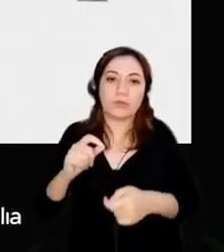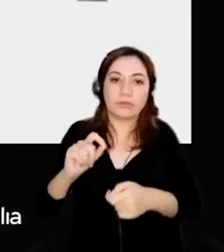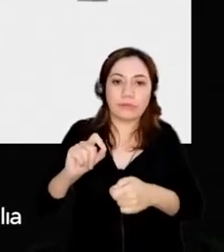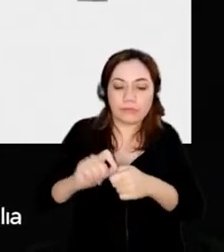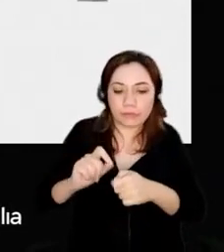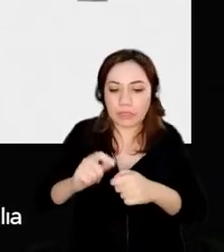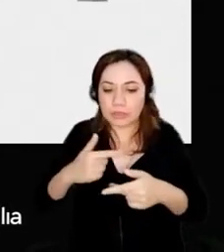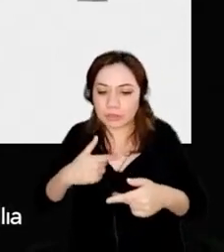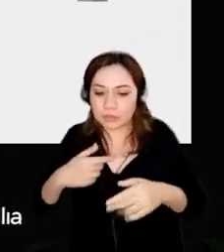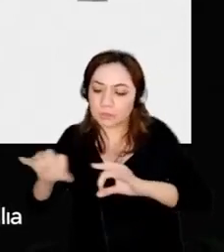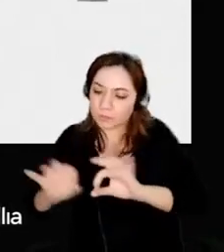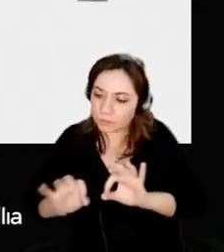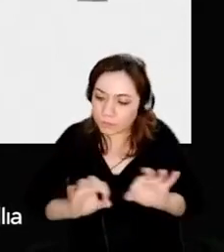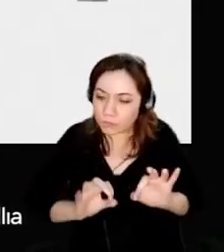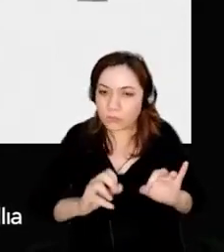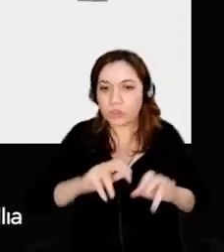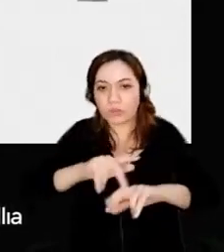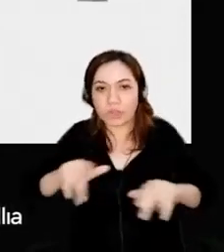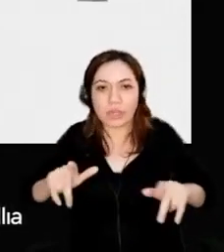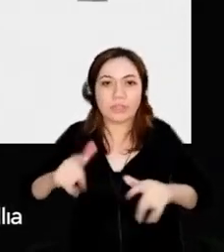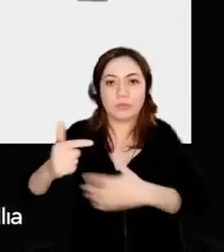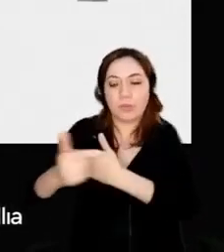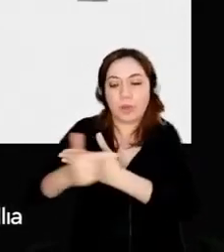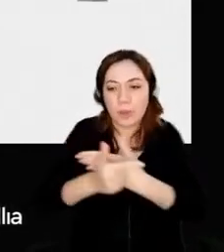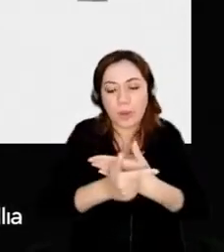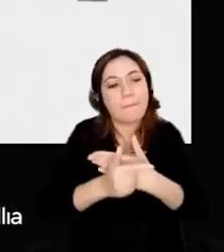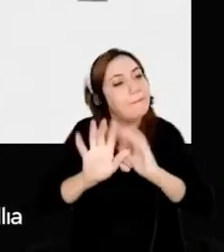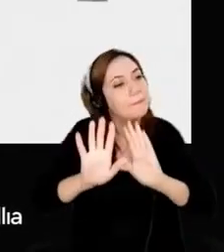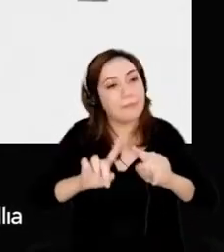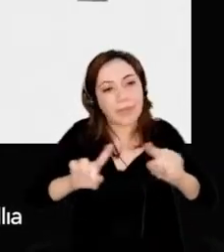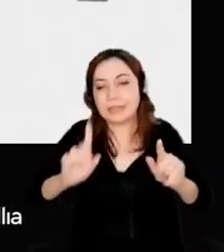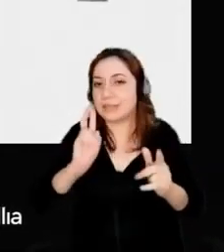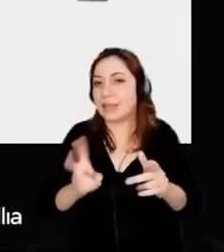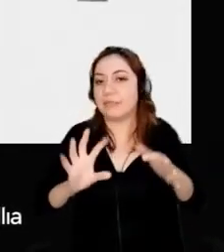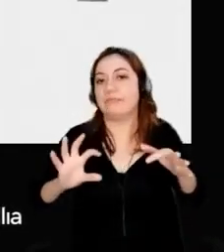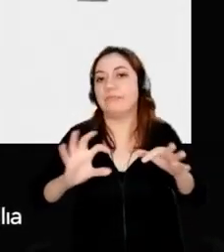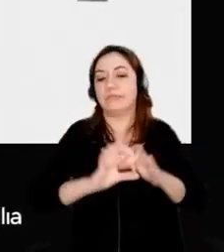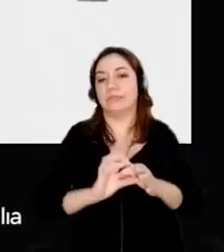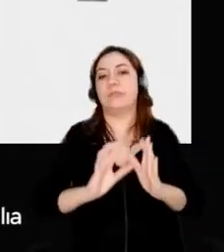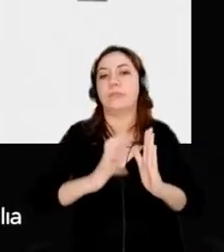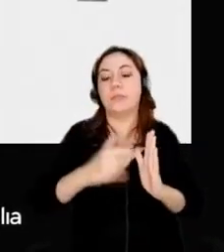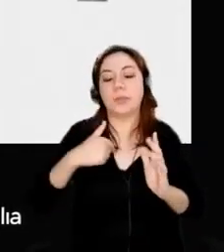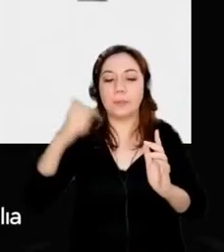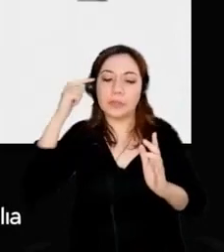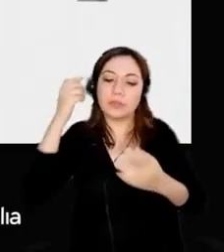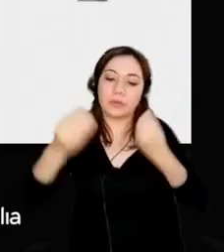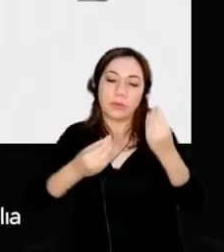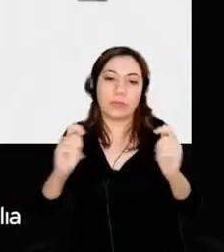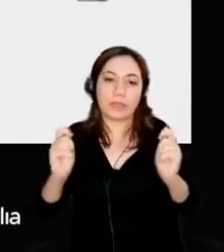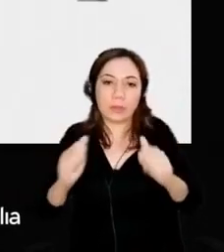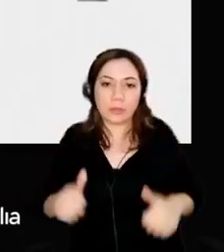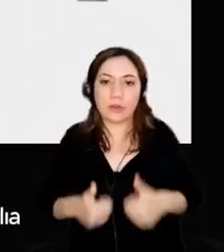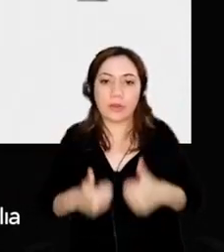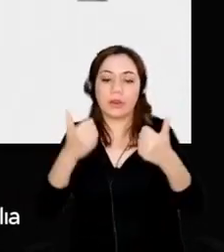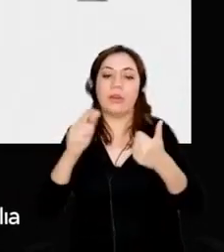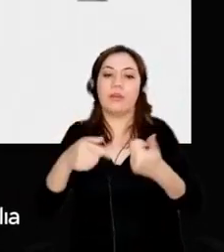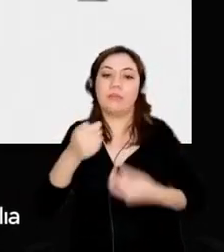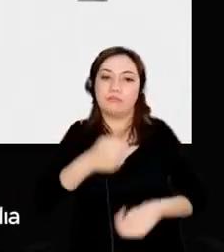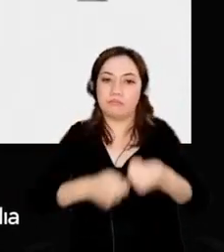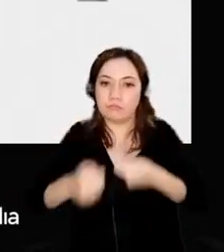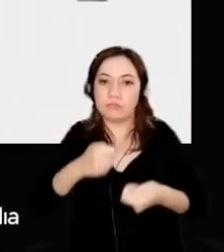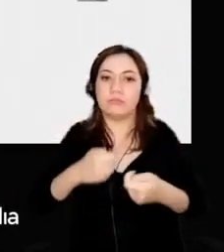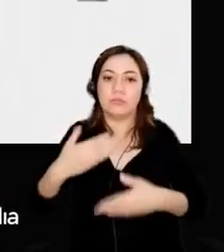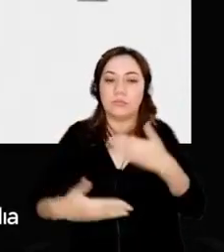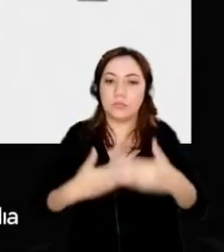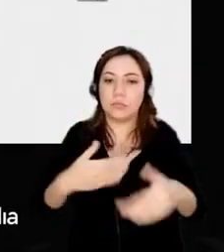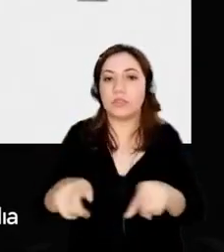with data, always thinking about how we can improve our business processes, ultimately to improve our employee experience, as well